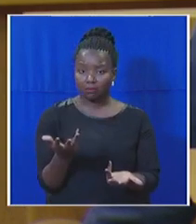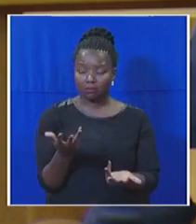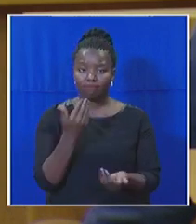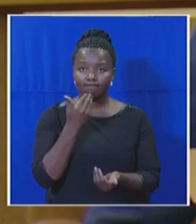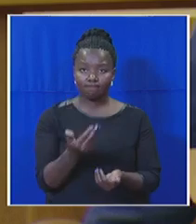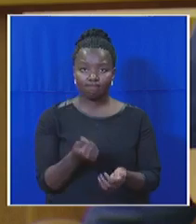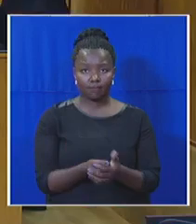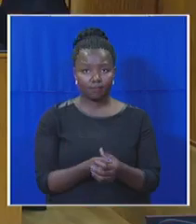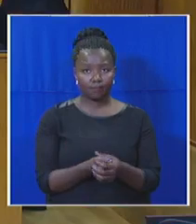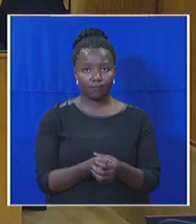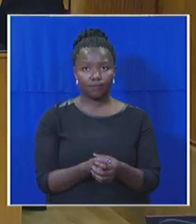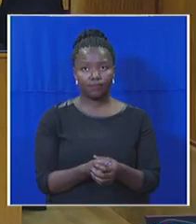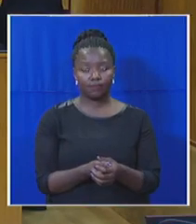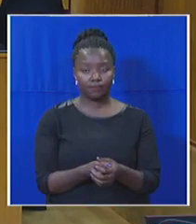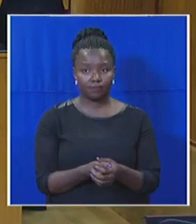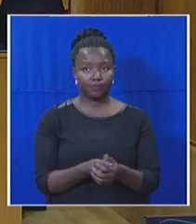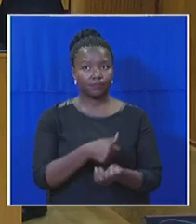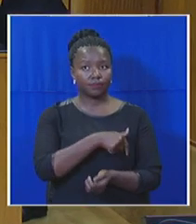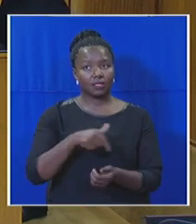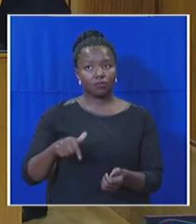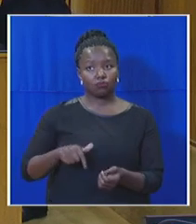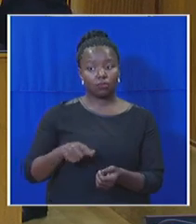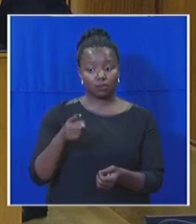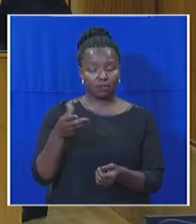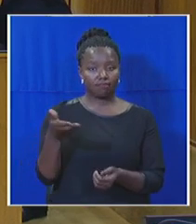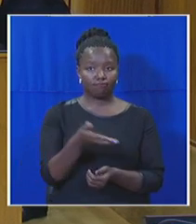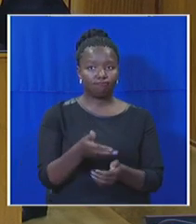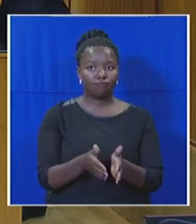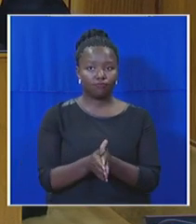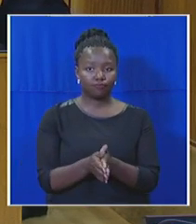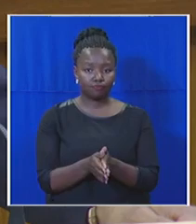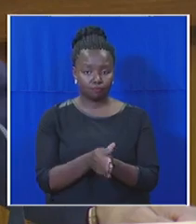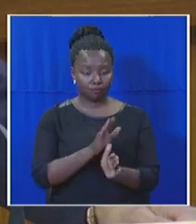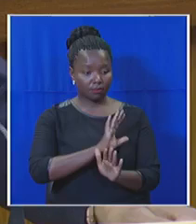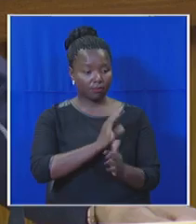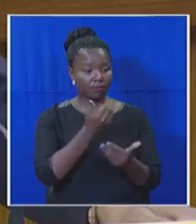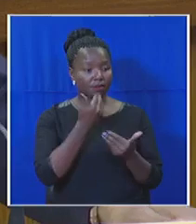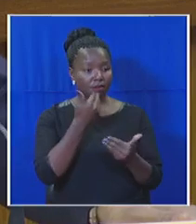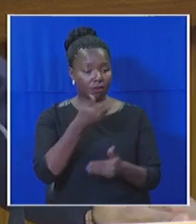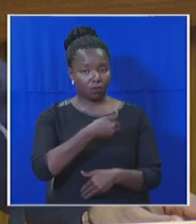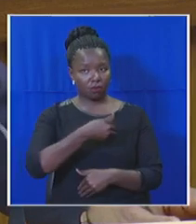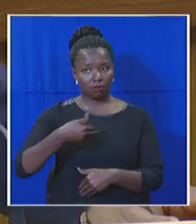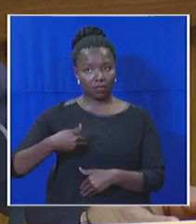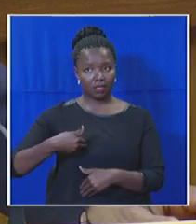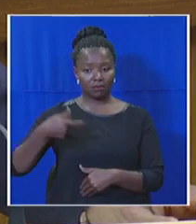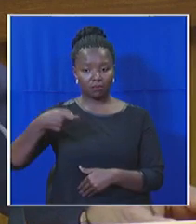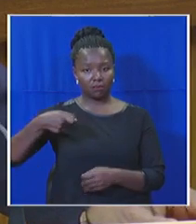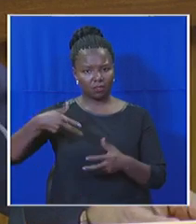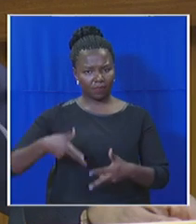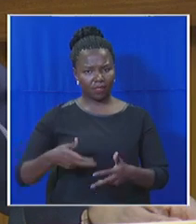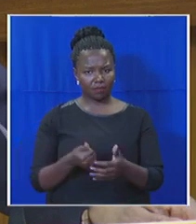you. Honorable President. Thank you, Madam Speaker.